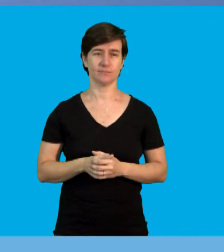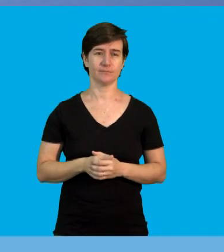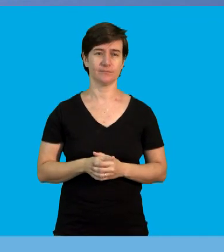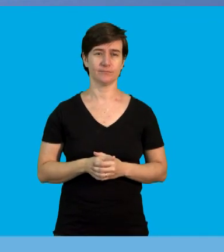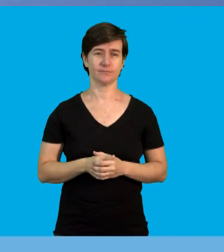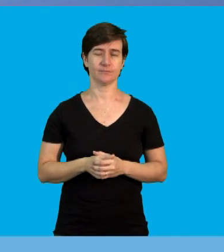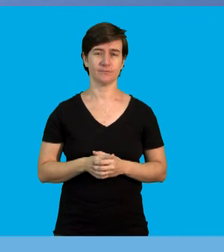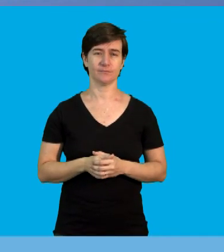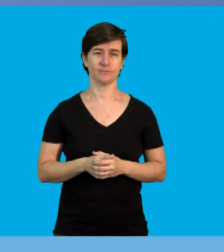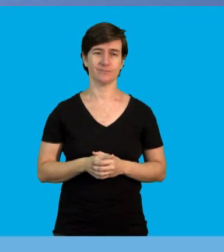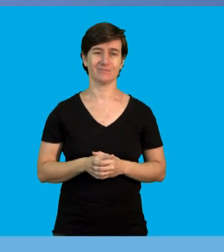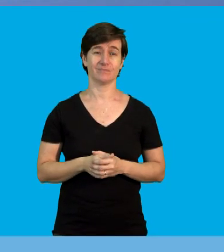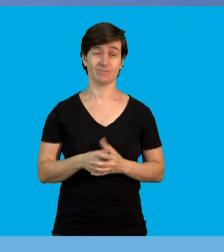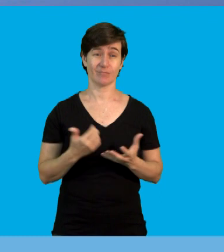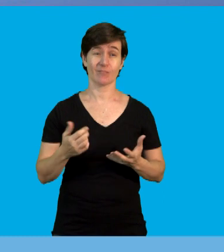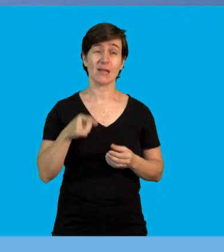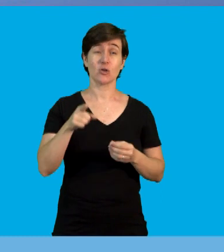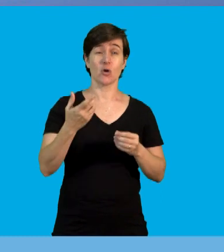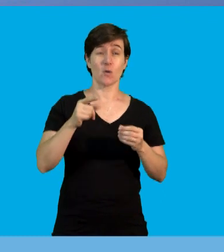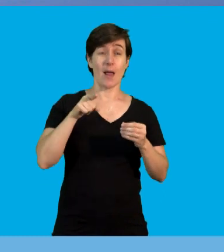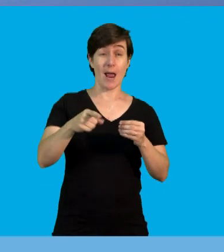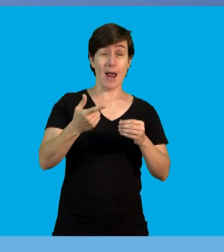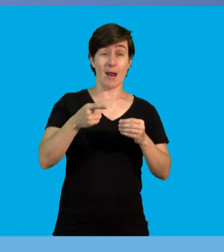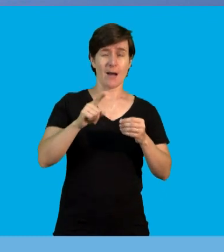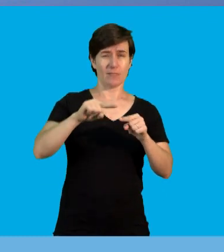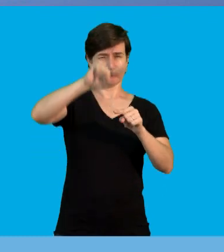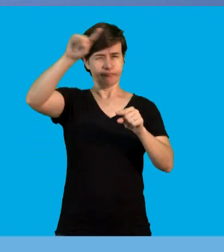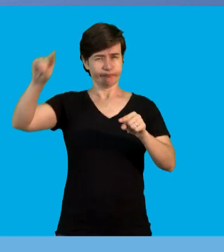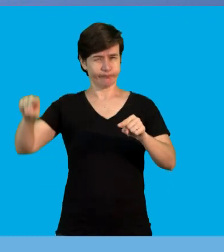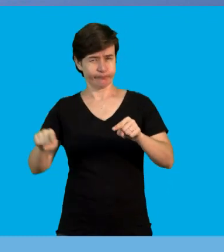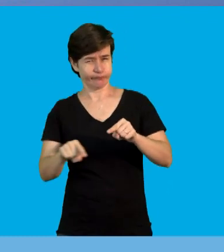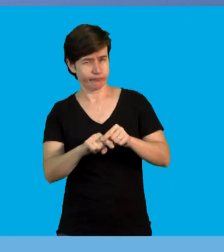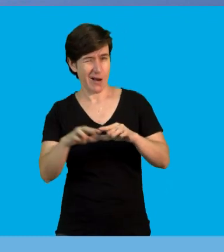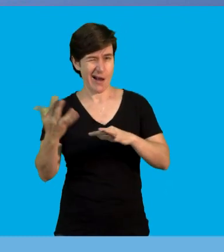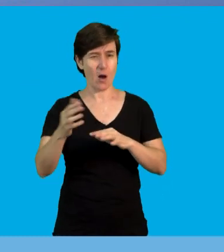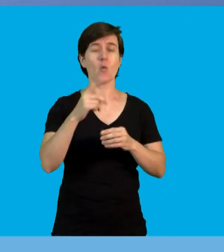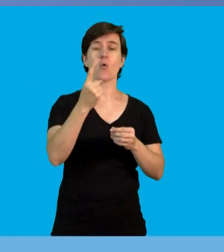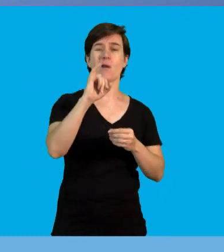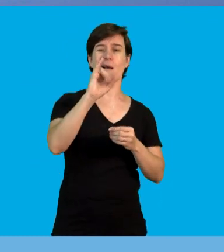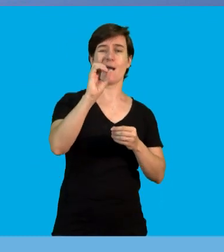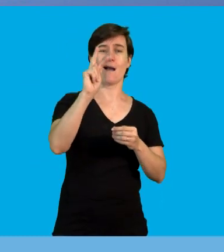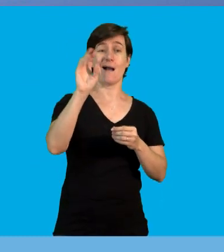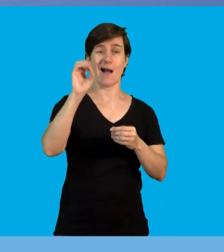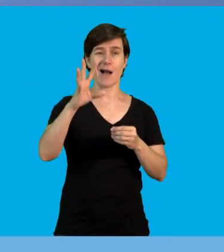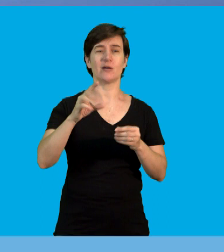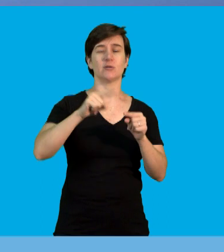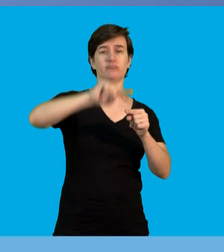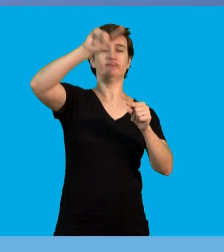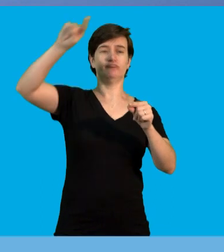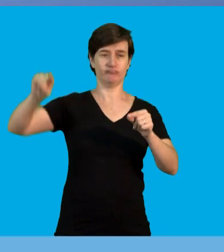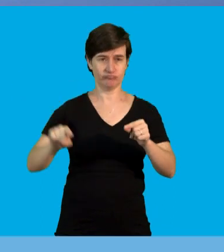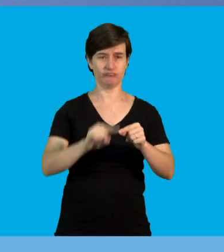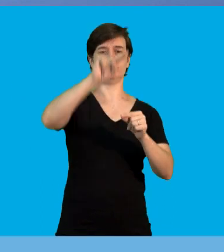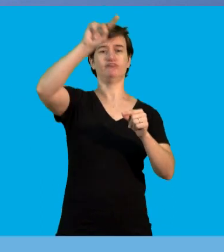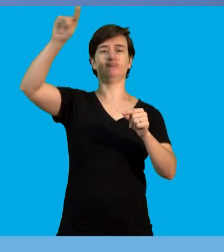is completed by the movement of charges, which are sometimes referred to as ions, through the electrolyte. So those charges